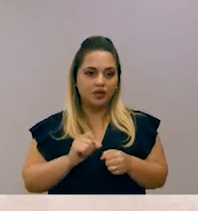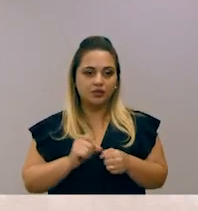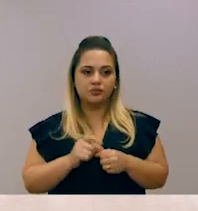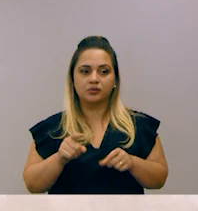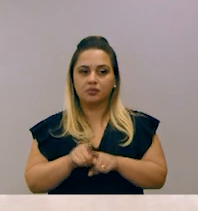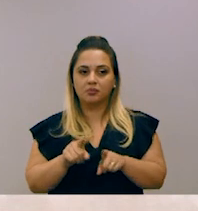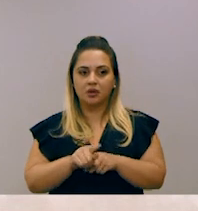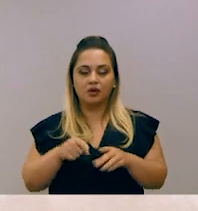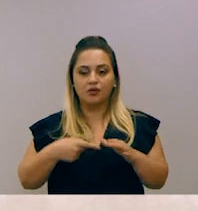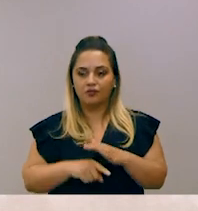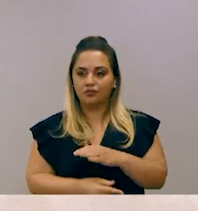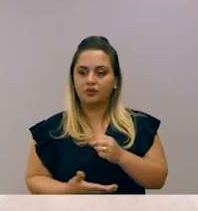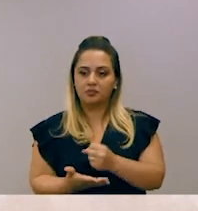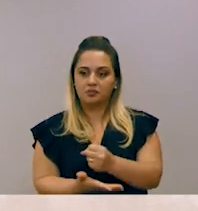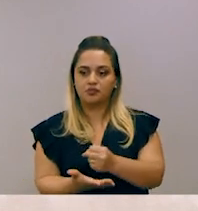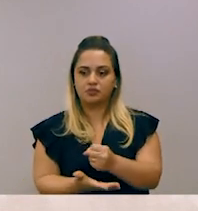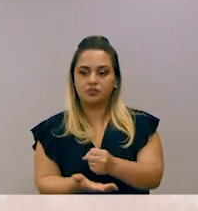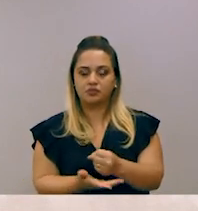qualification of